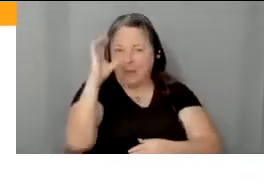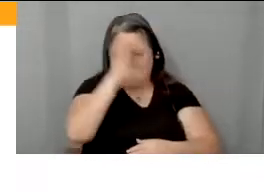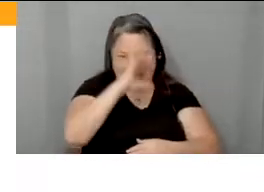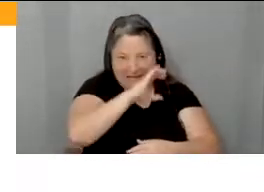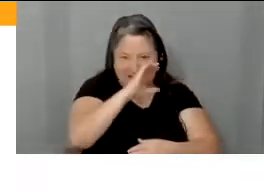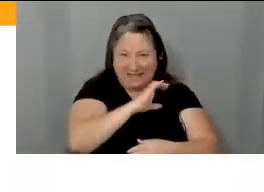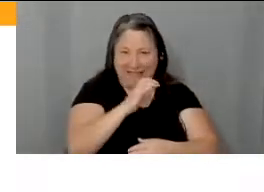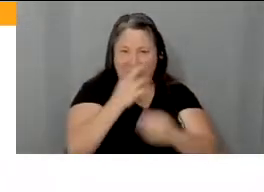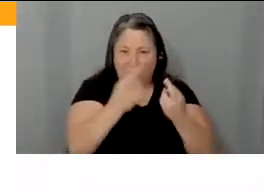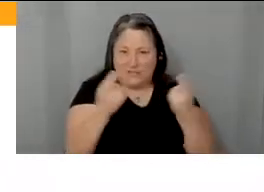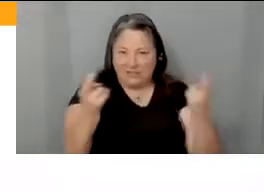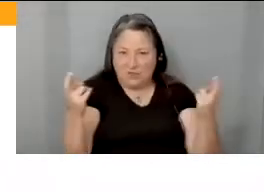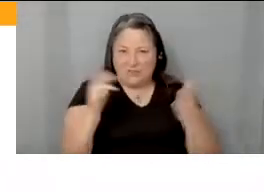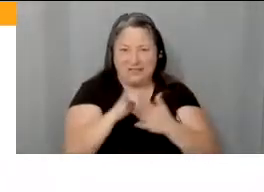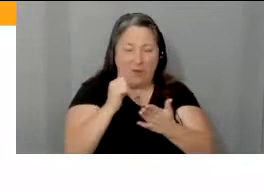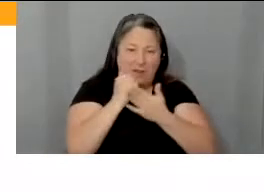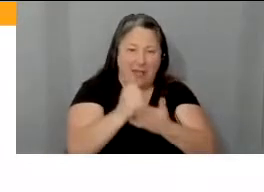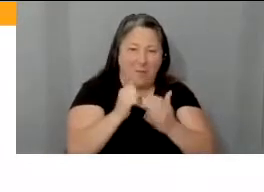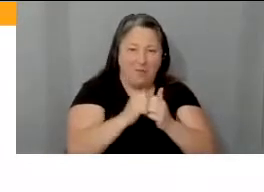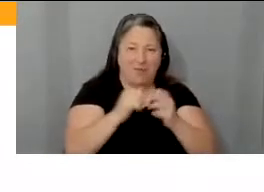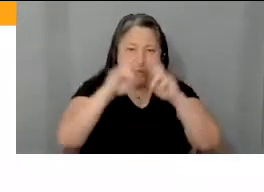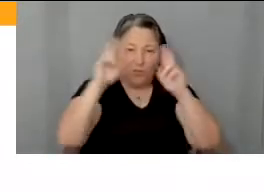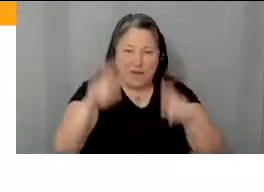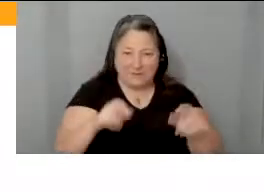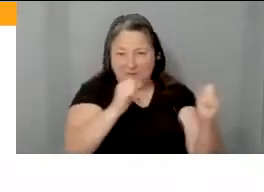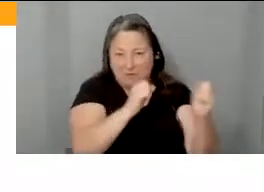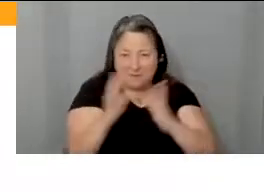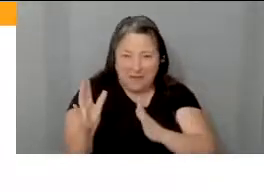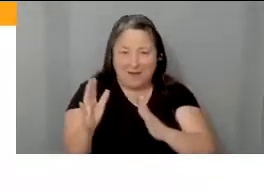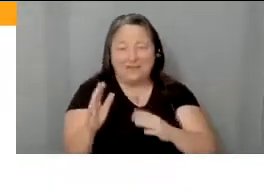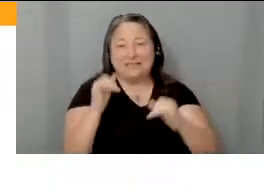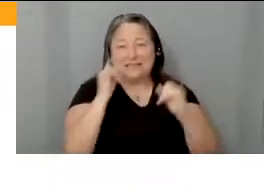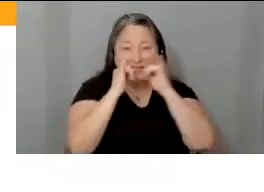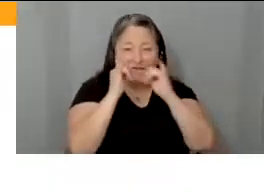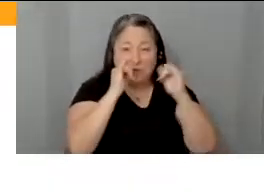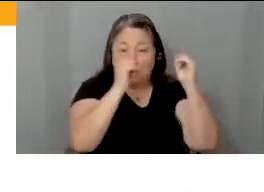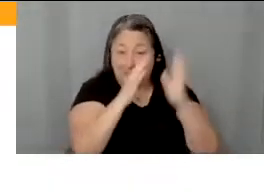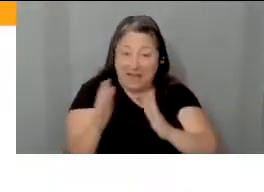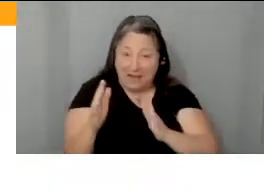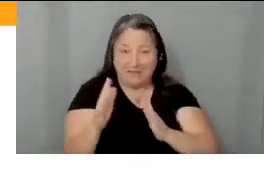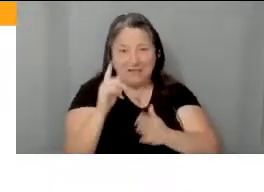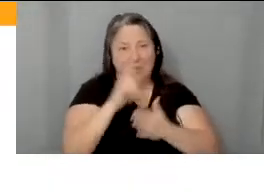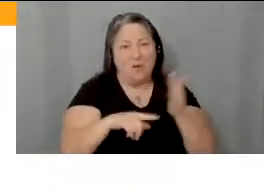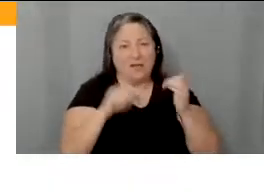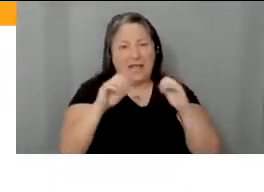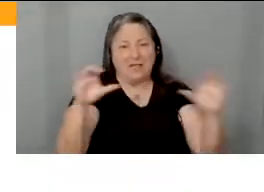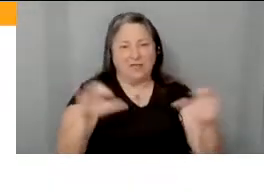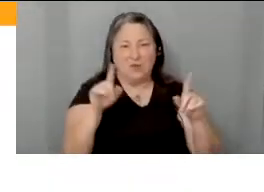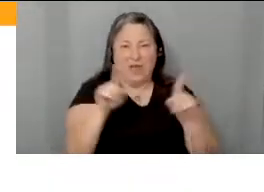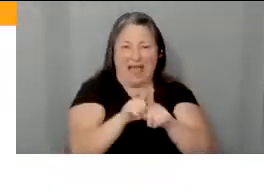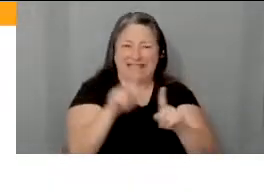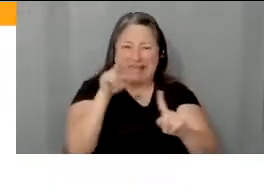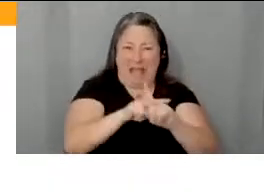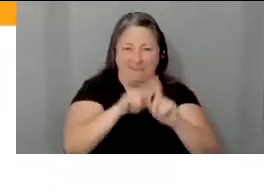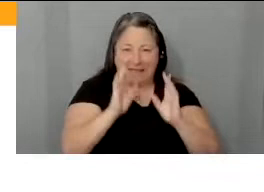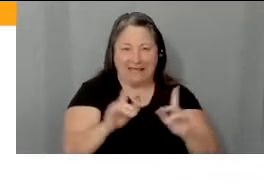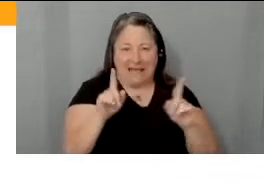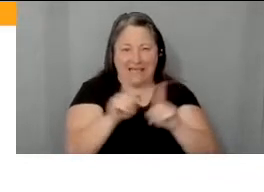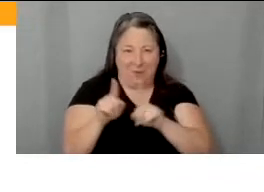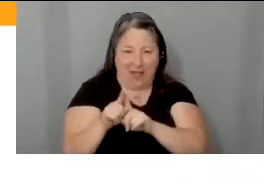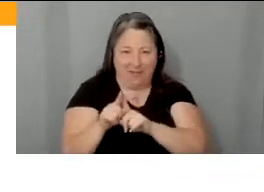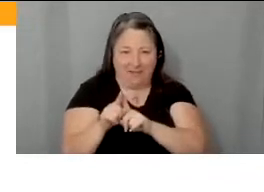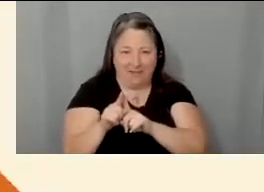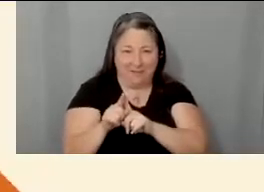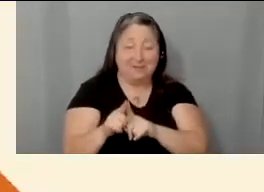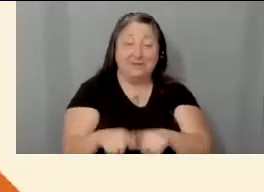help with resume preparedness, interview preparedness, some due diligence that you can do as an applicant as well. So with